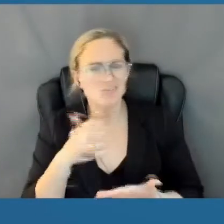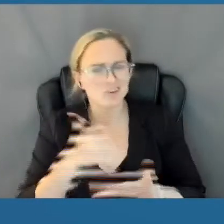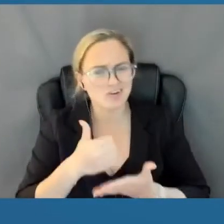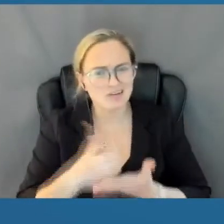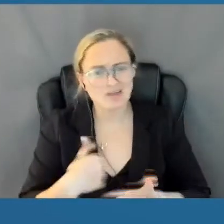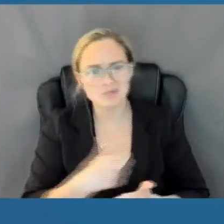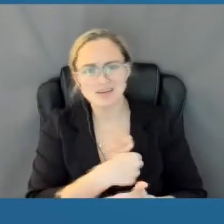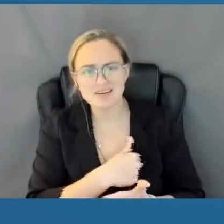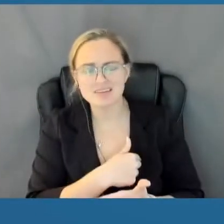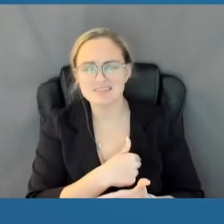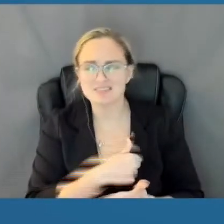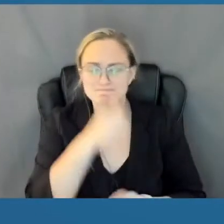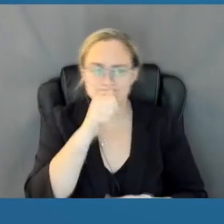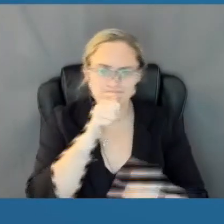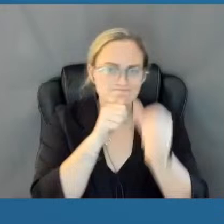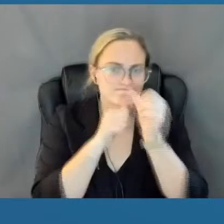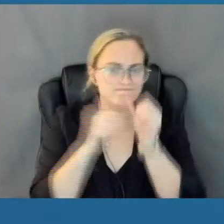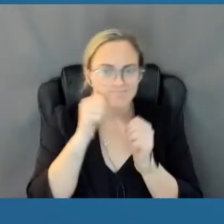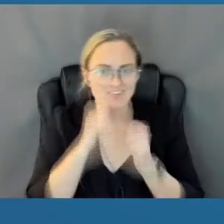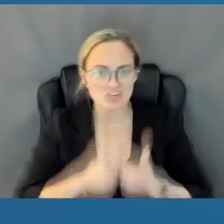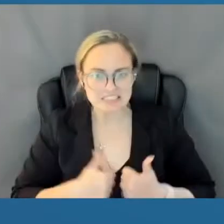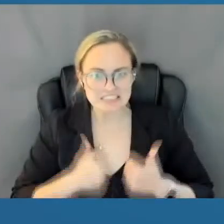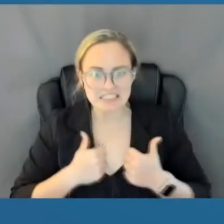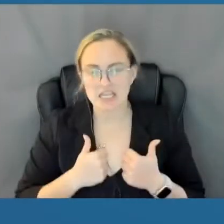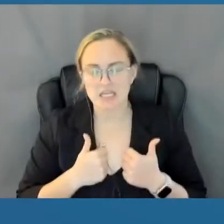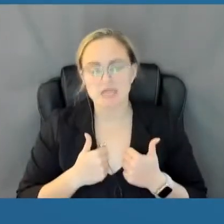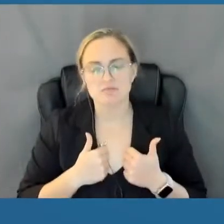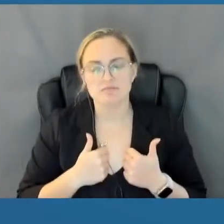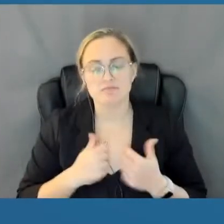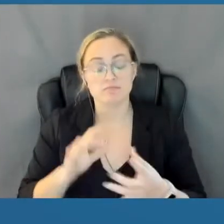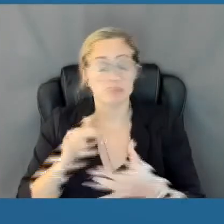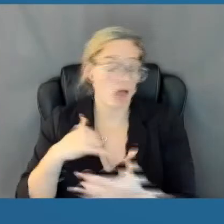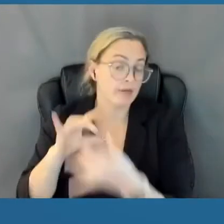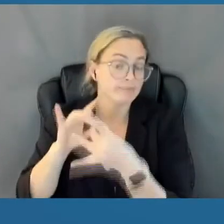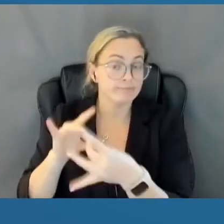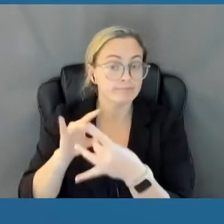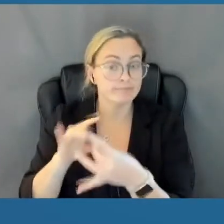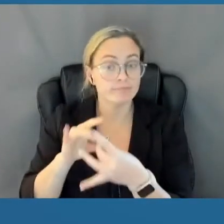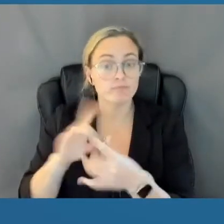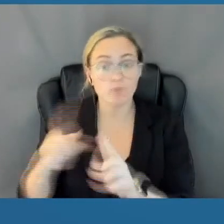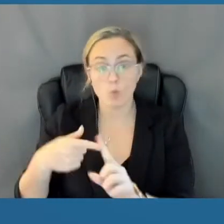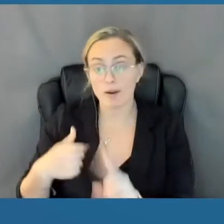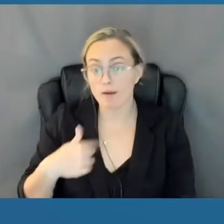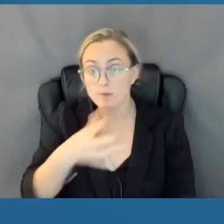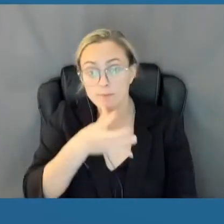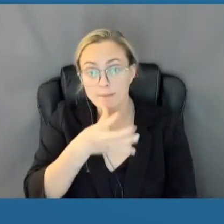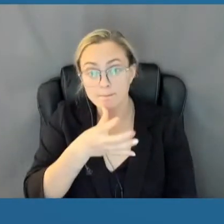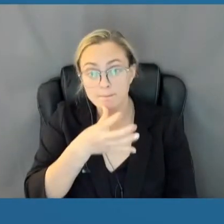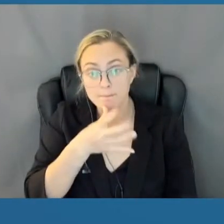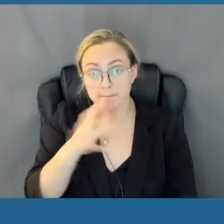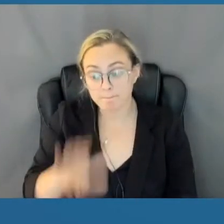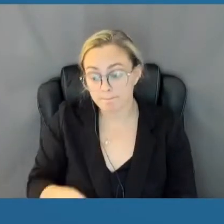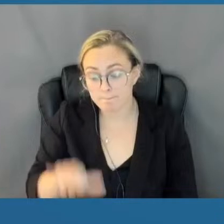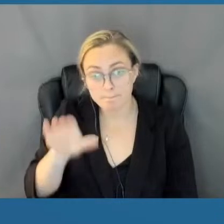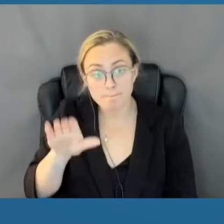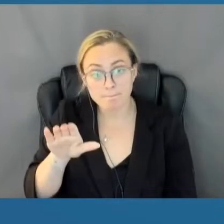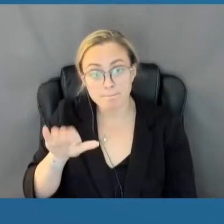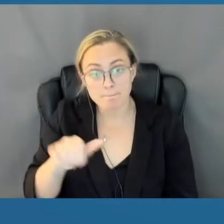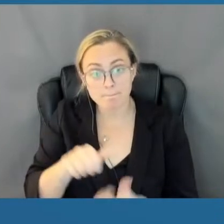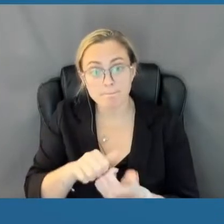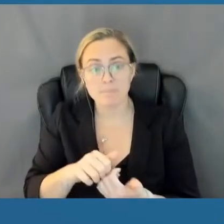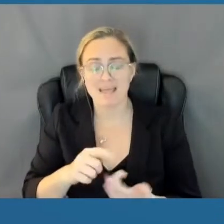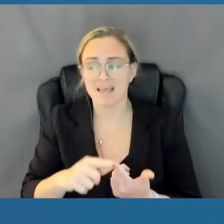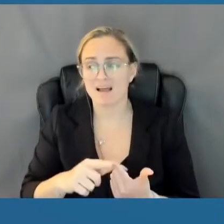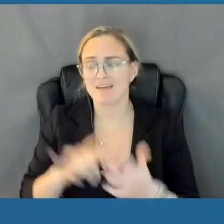getting through the stresses of everyday life. And it's something I can relate to from my early years as a mom, and I just have this empathy toward all the parents.